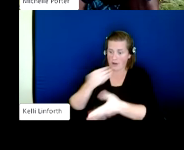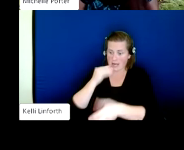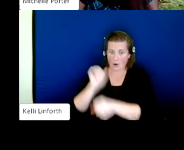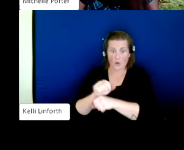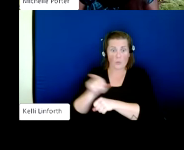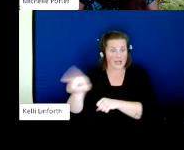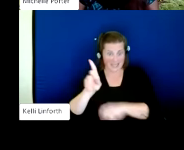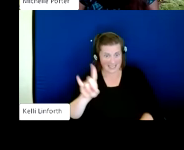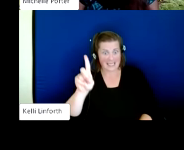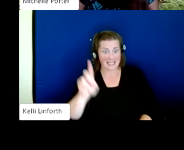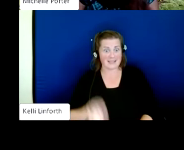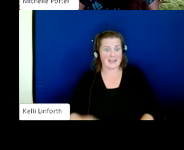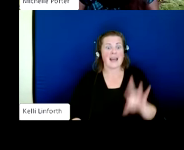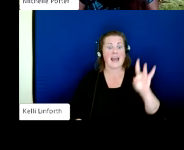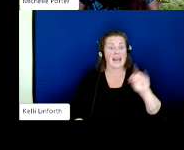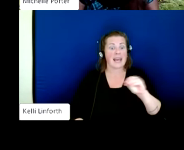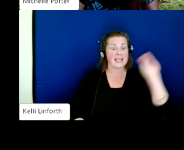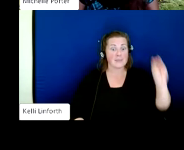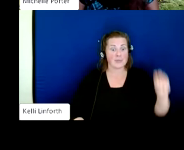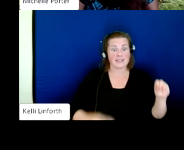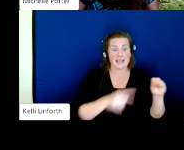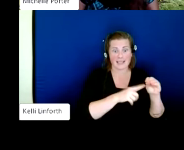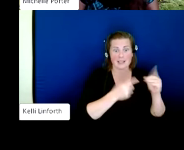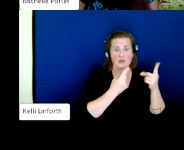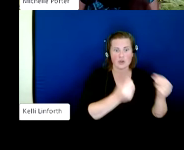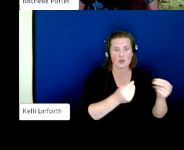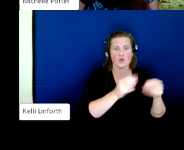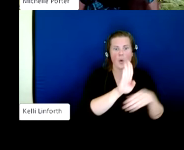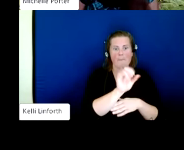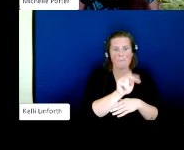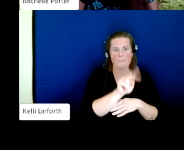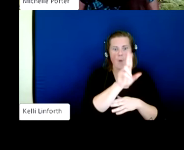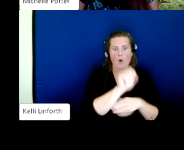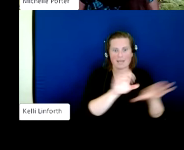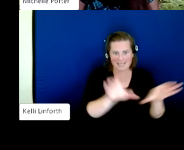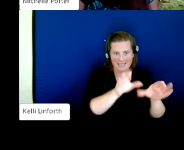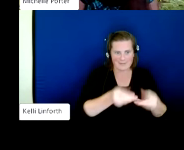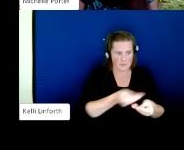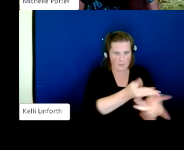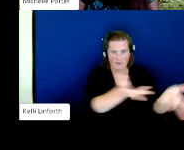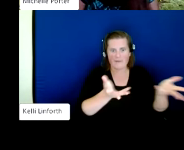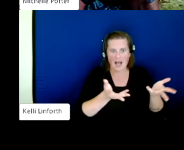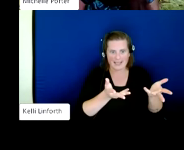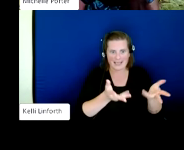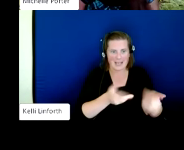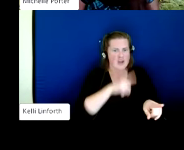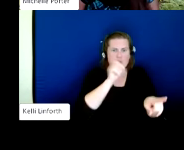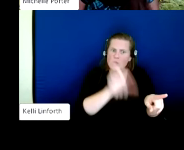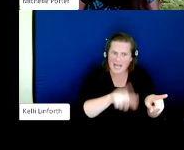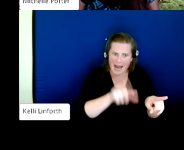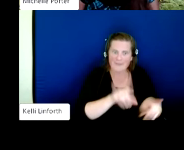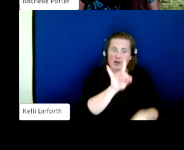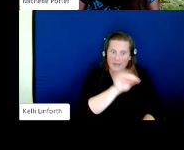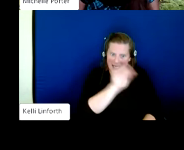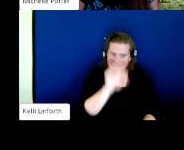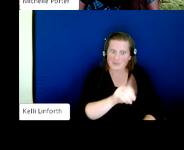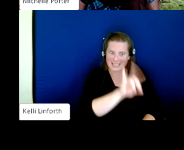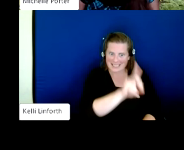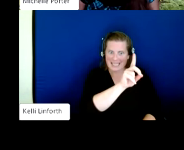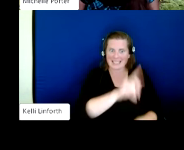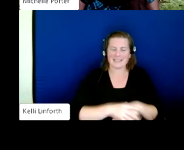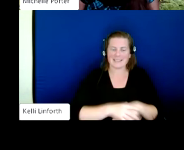and 80% of people completed the bonus activities that we weren't suggesting that they had to do. So we